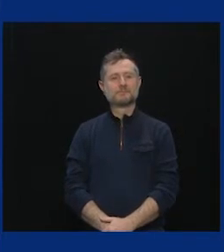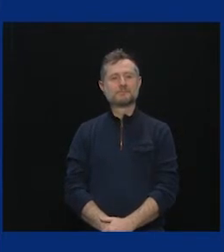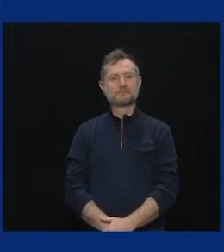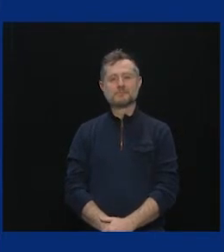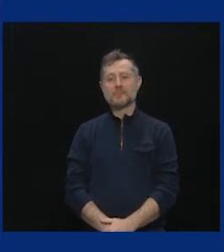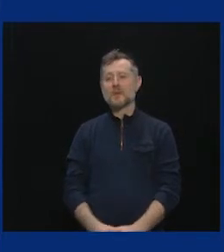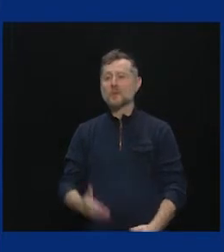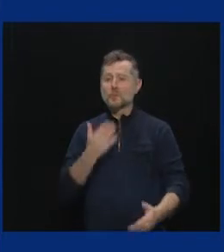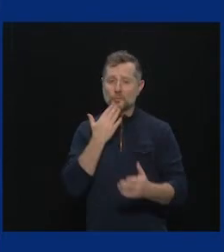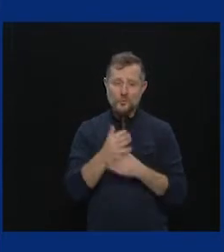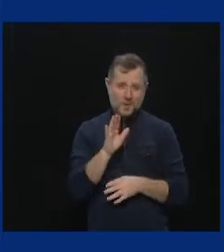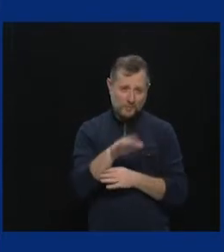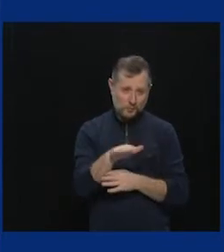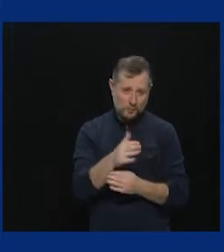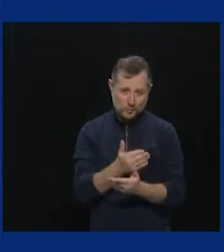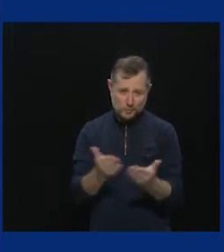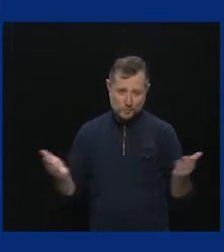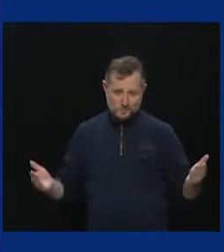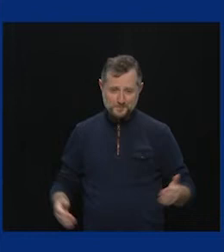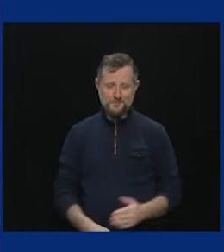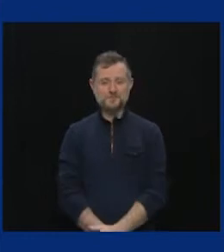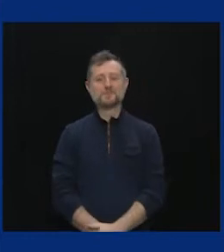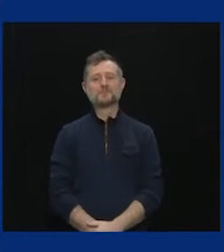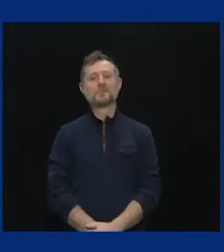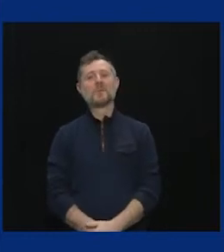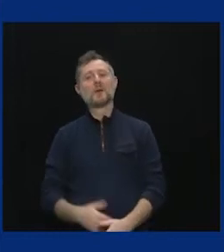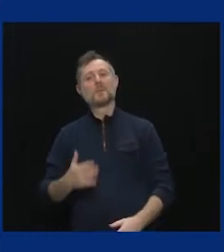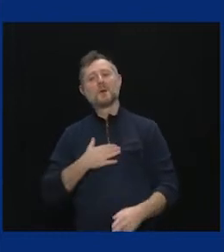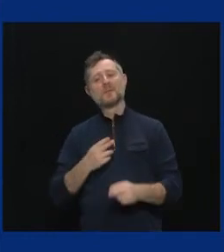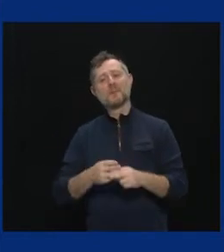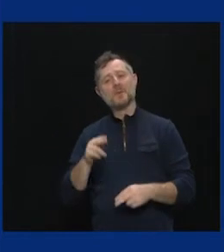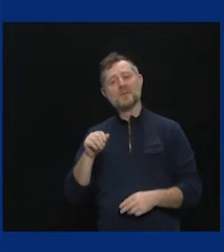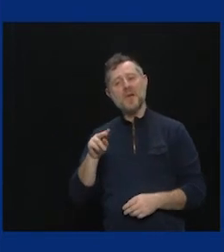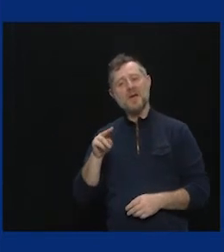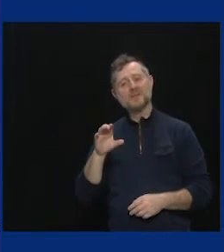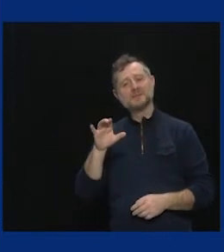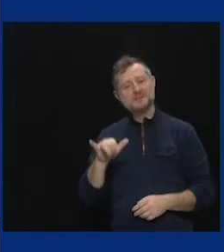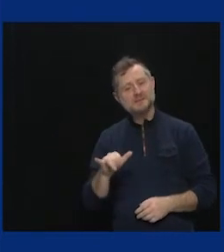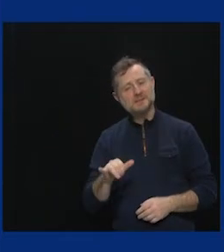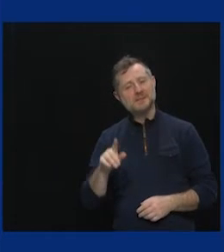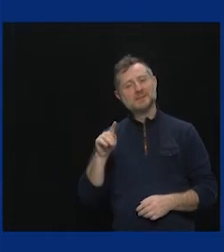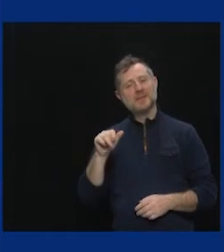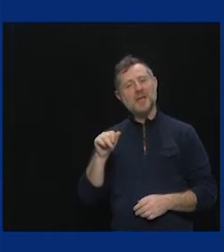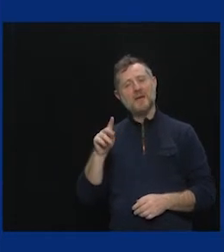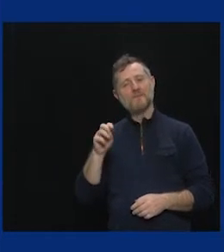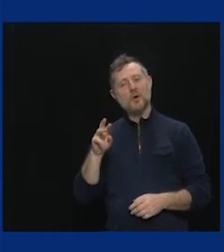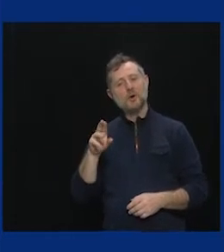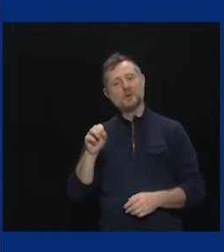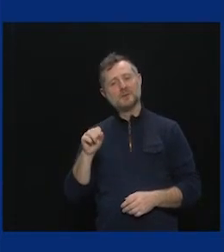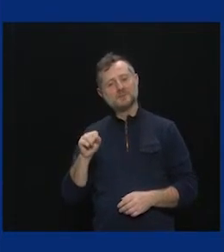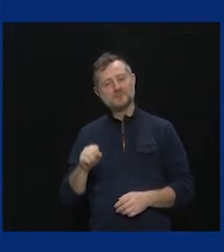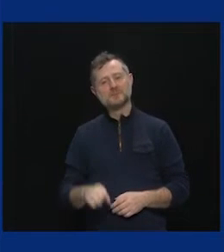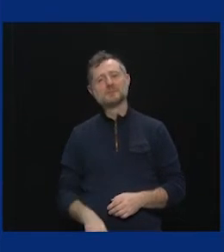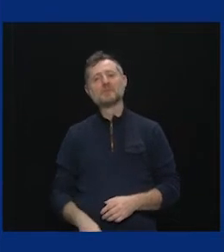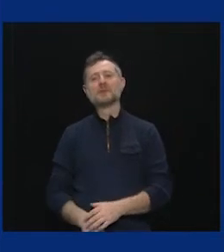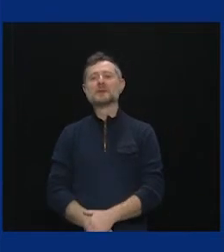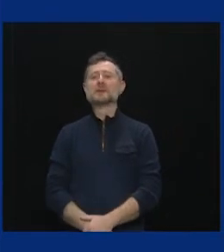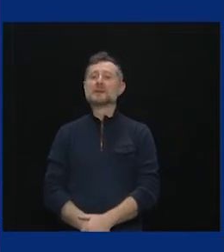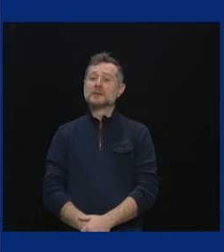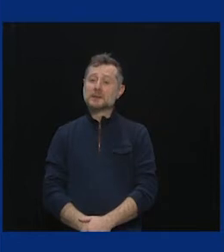Good afternoon, everyone. My name is Nancy Tavares, and I'm proud to be a member of the Hotel Tower